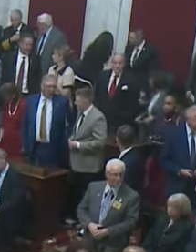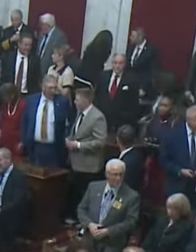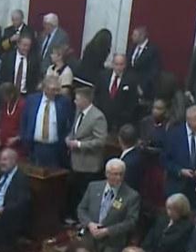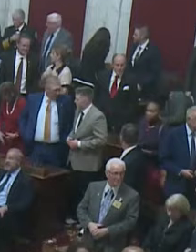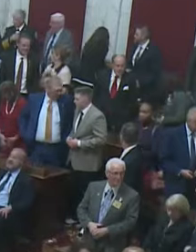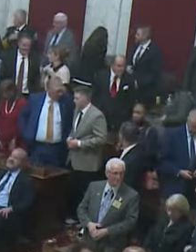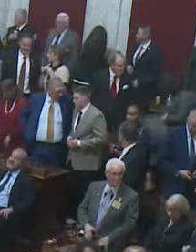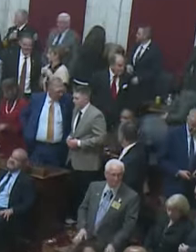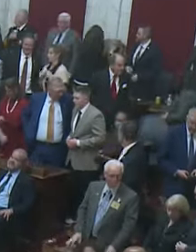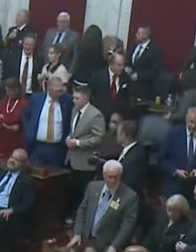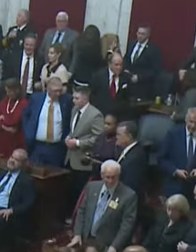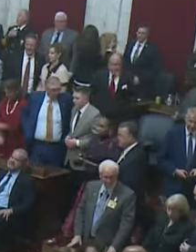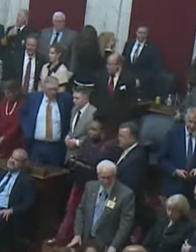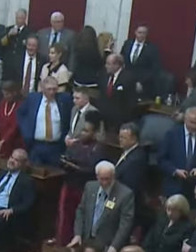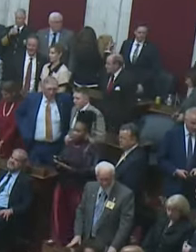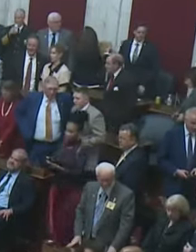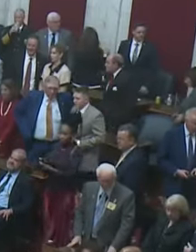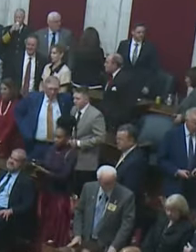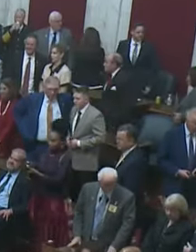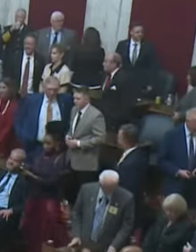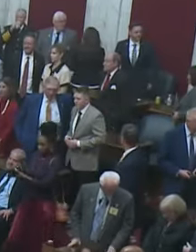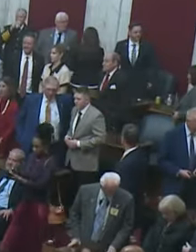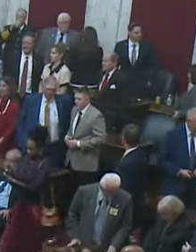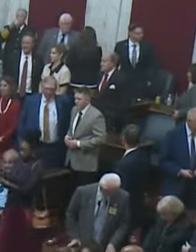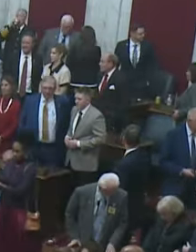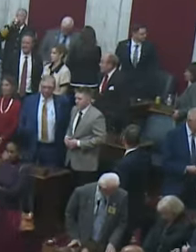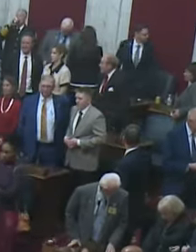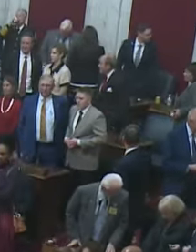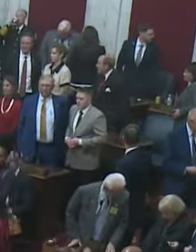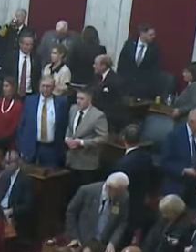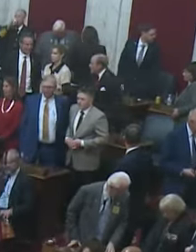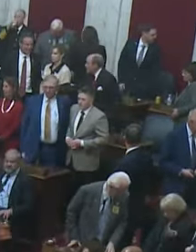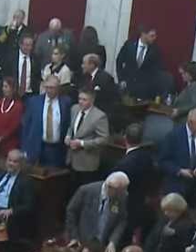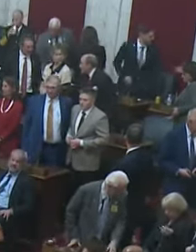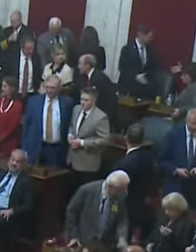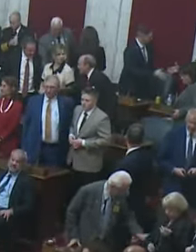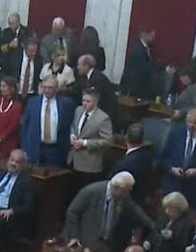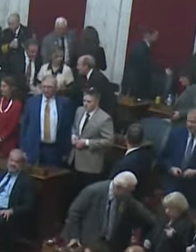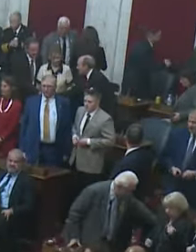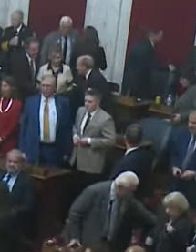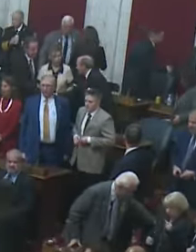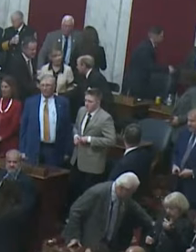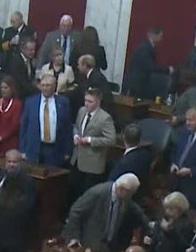million to state parks, $2 million to state veterans homes.